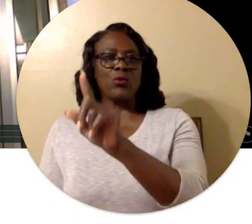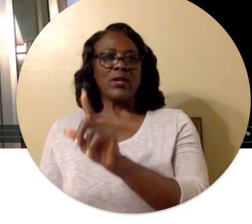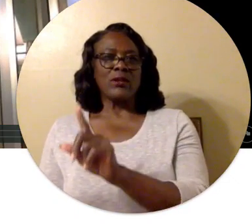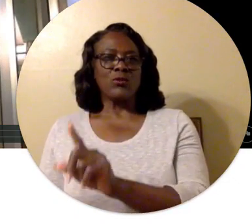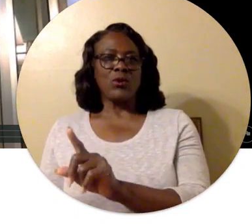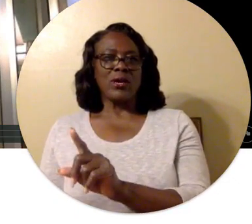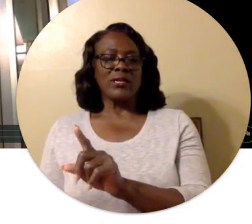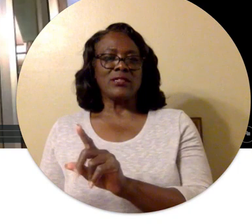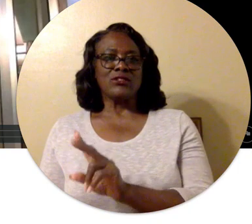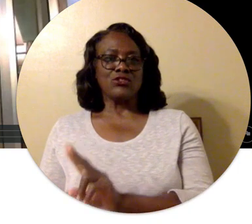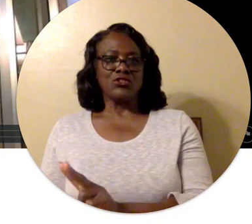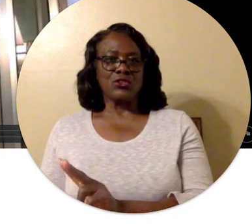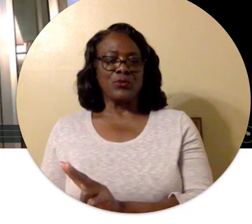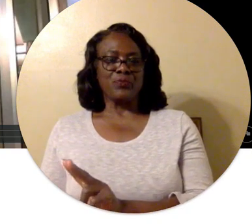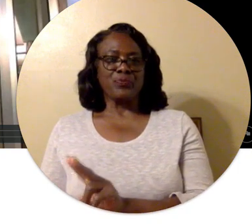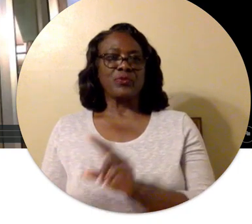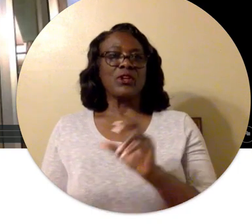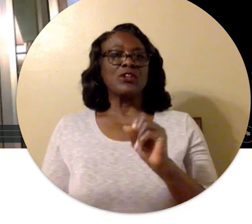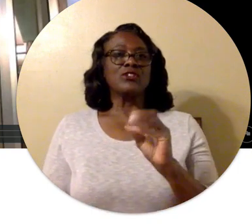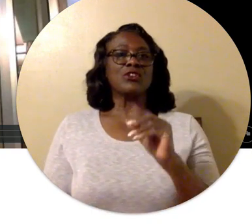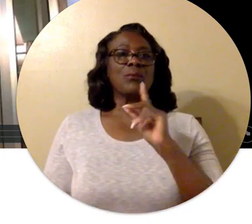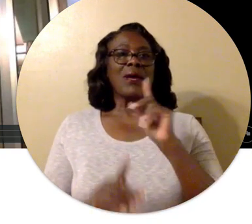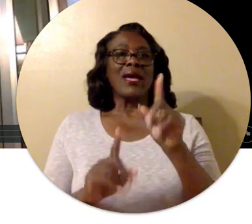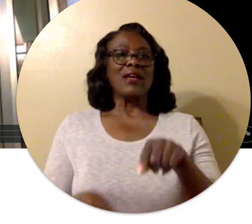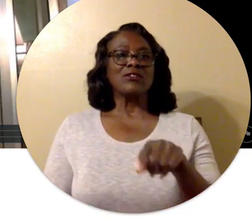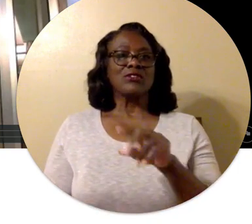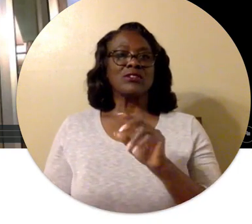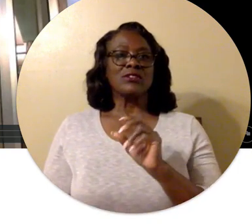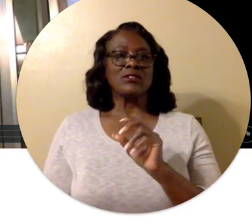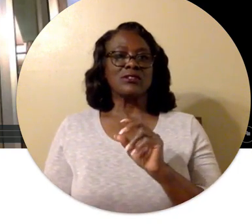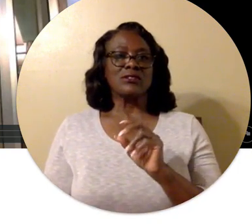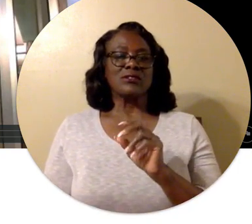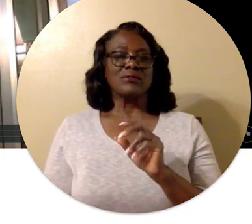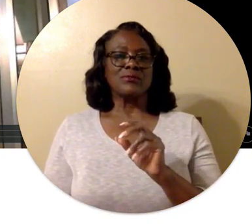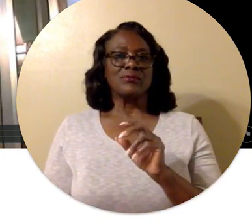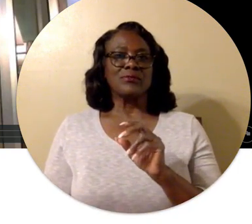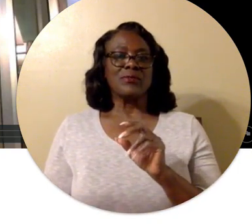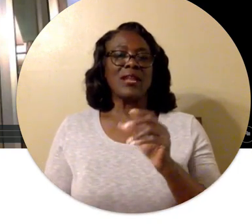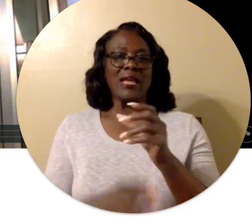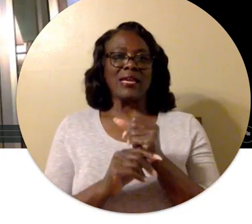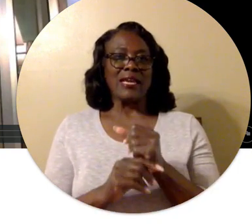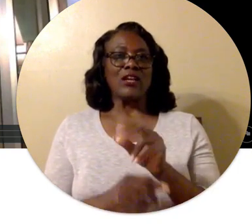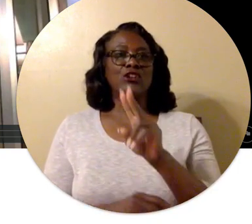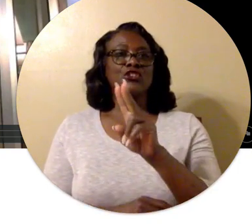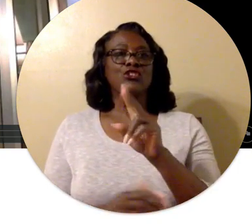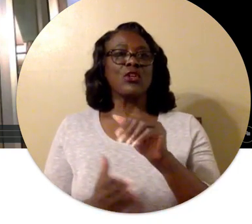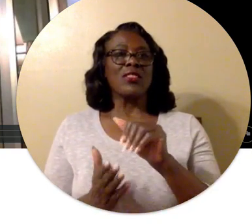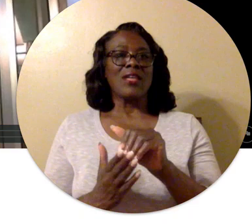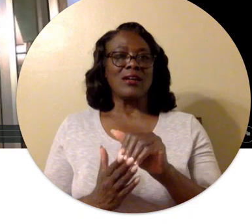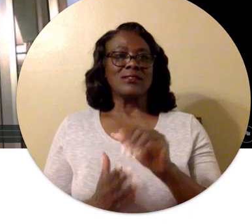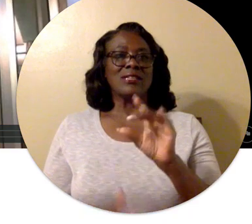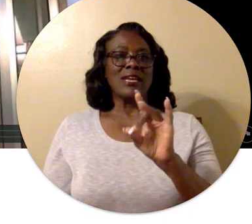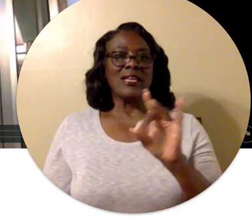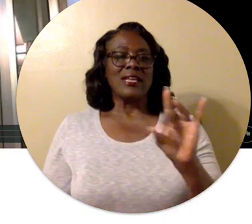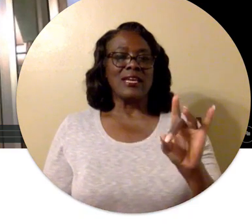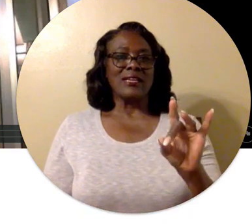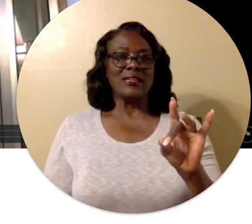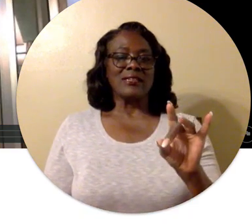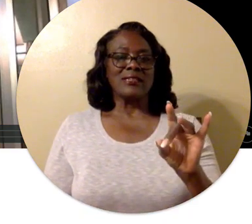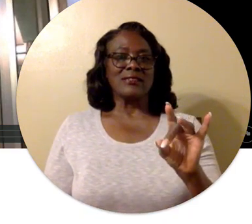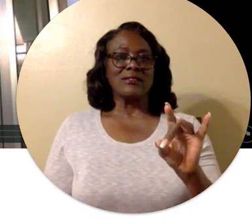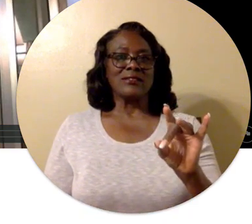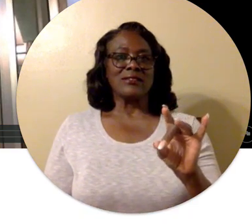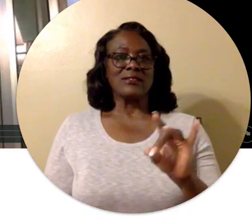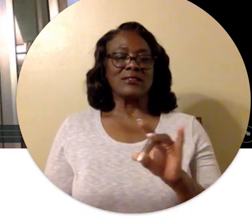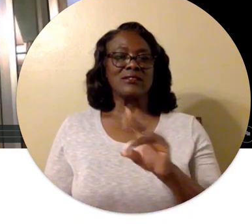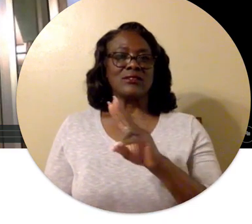plus 1 is 2. So my answer that I get is 2,088. So the heart